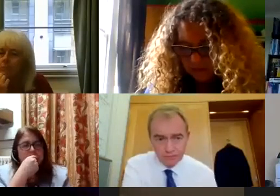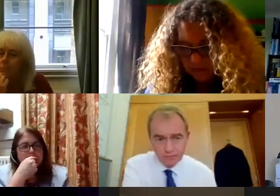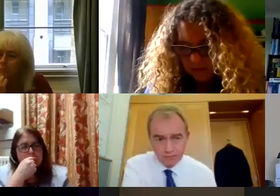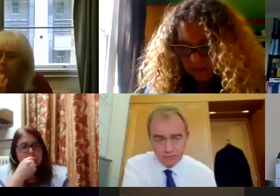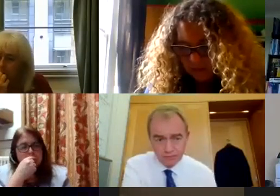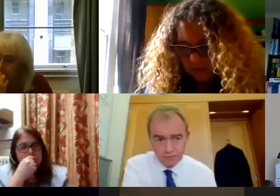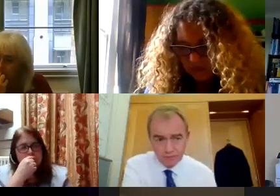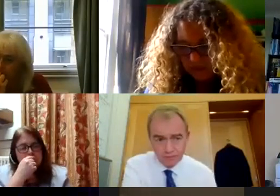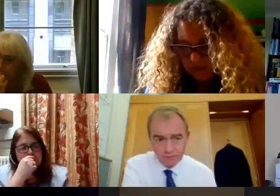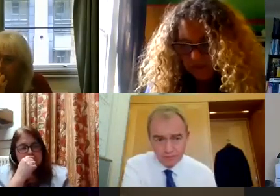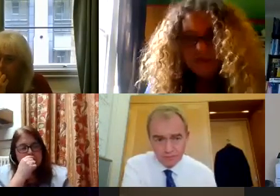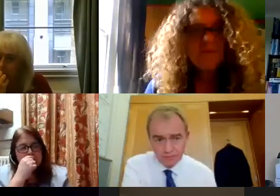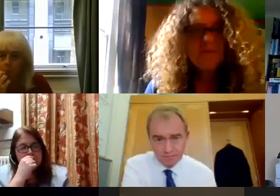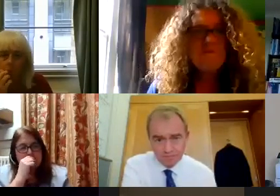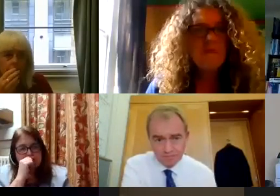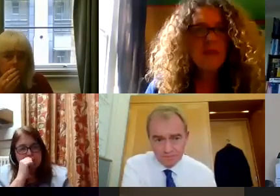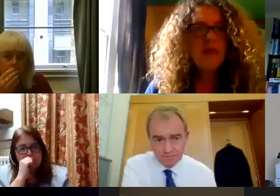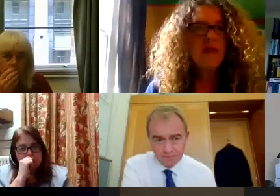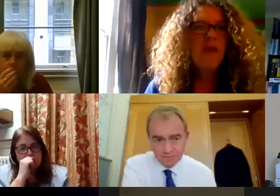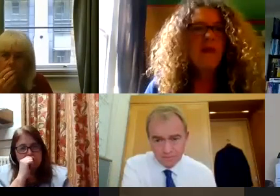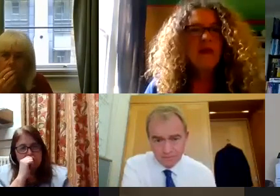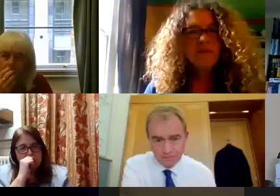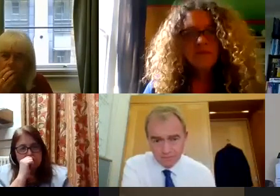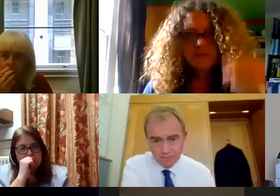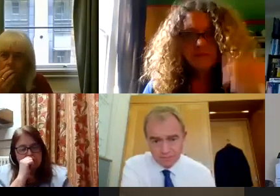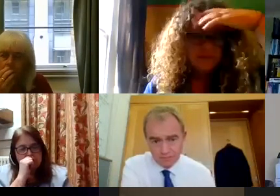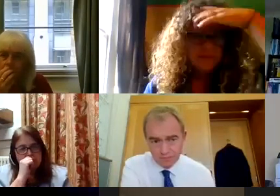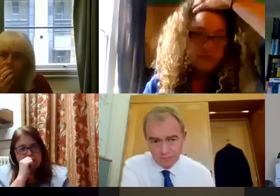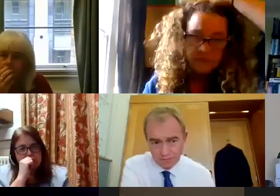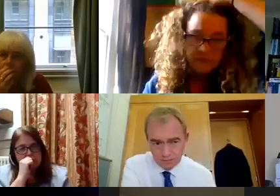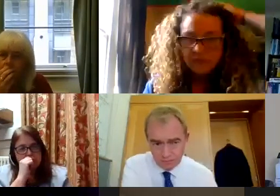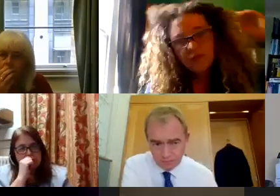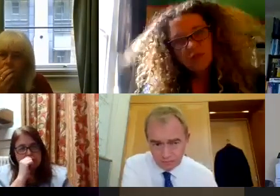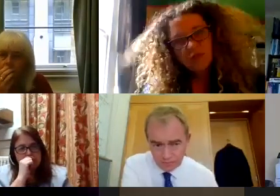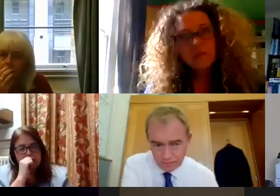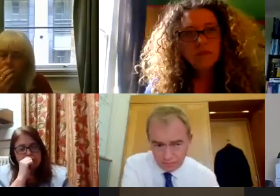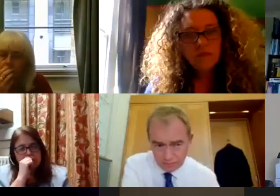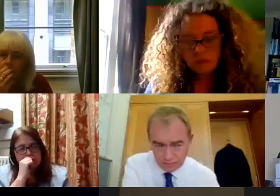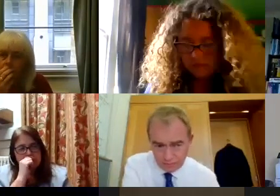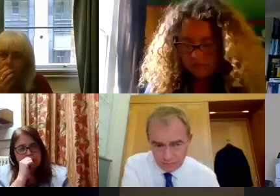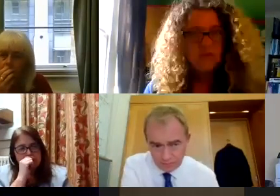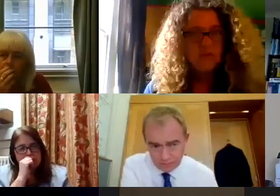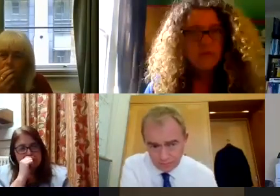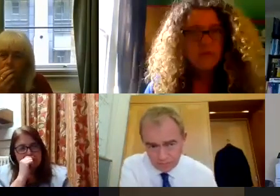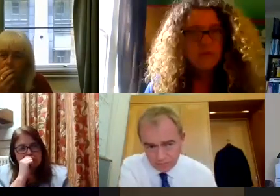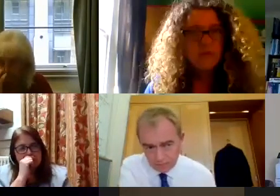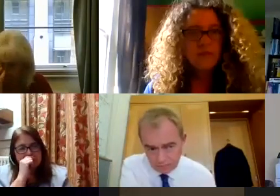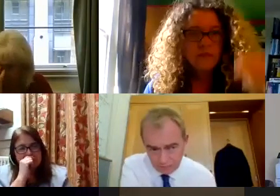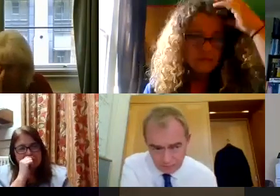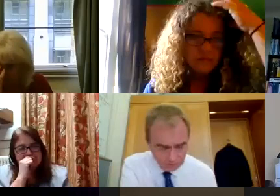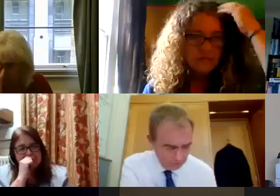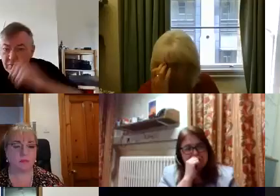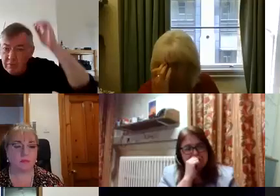to say I will have to step down as chair of the All Party Parliamentary Group. This is because I was delighted that Keir Starmer